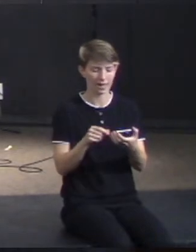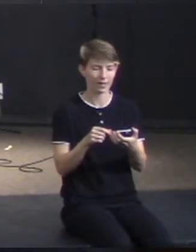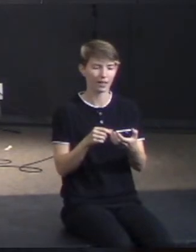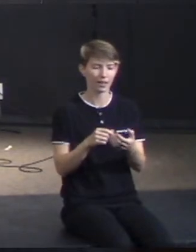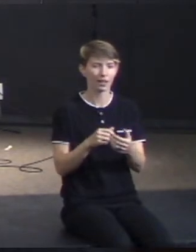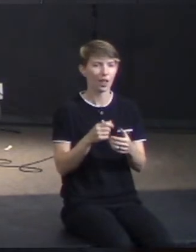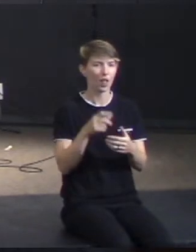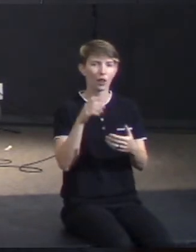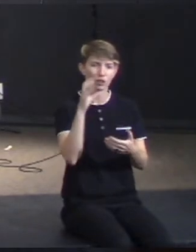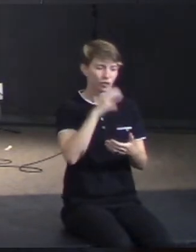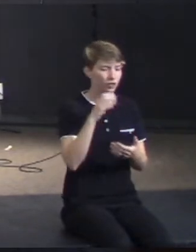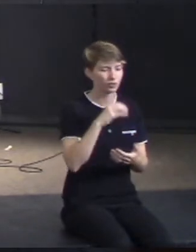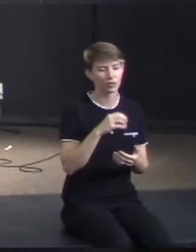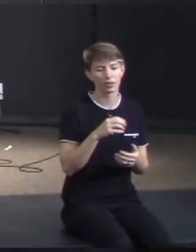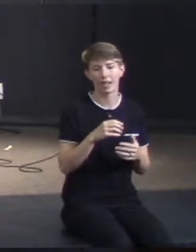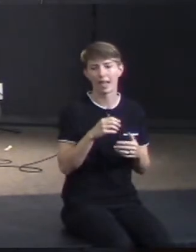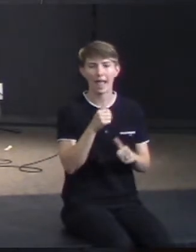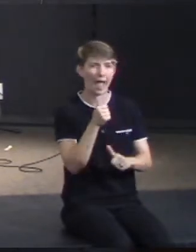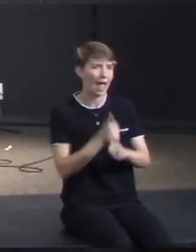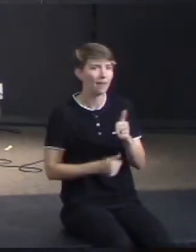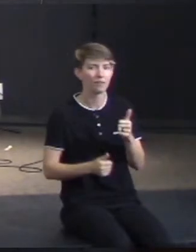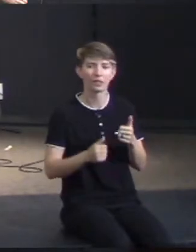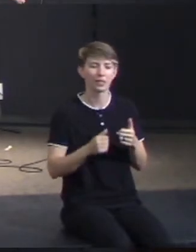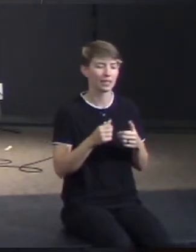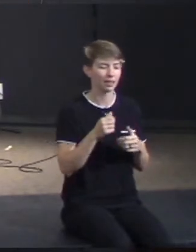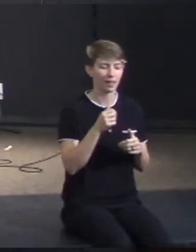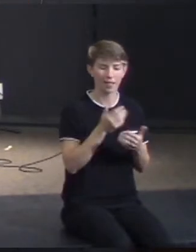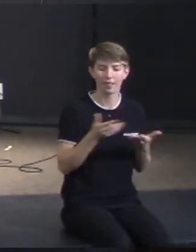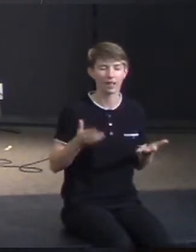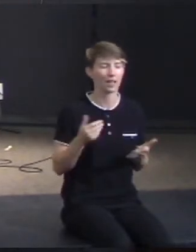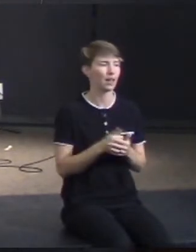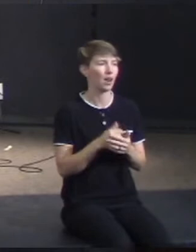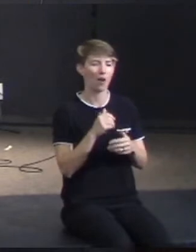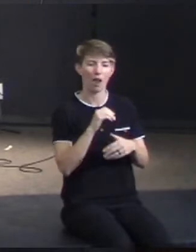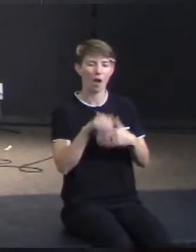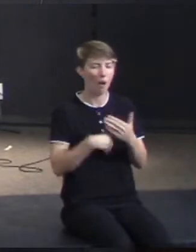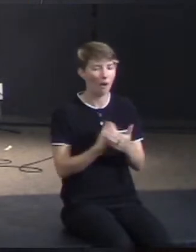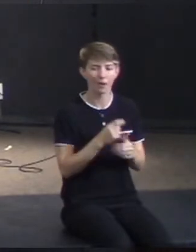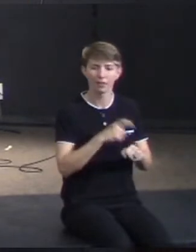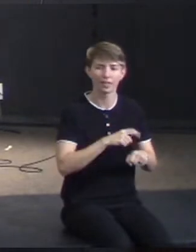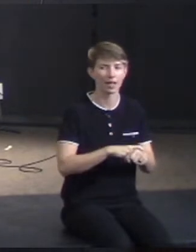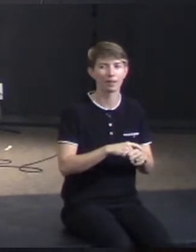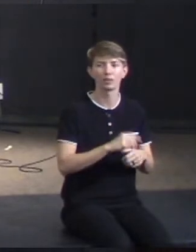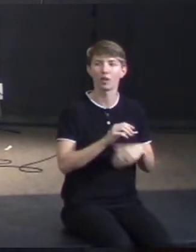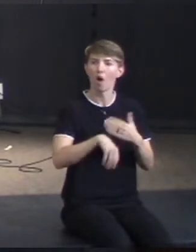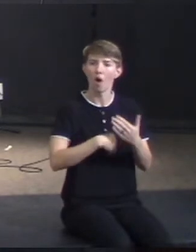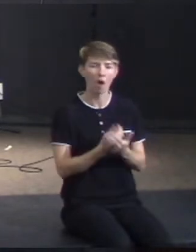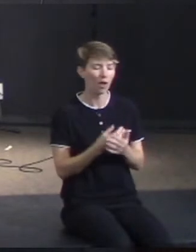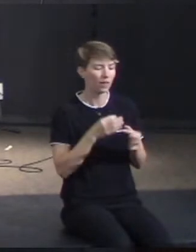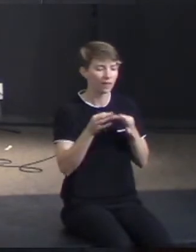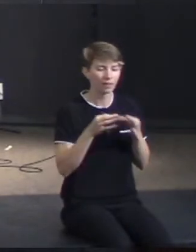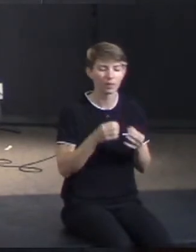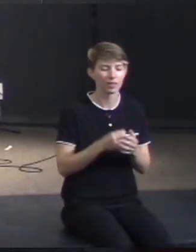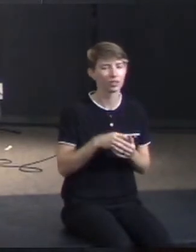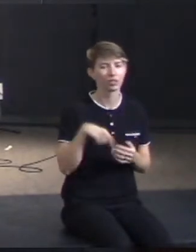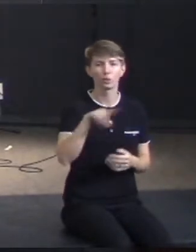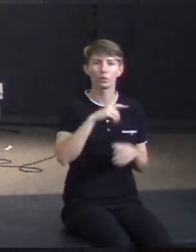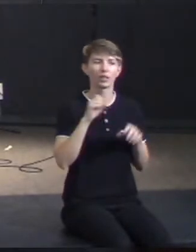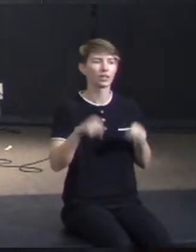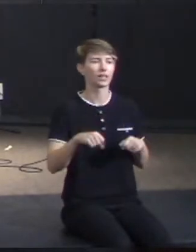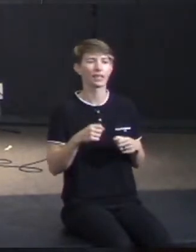everything at any time. At all times, we have access to all the information we could ever need. The fact that our